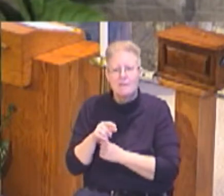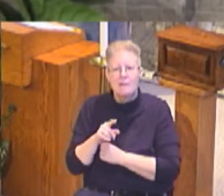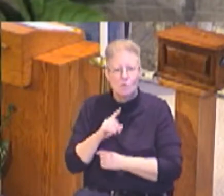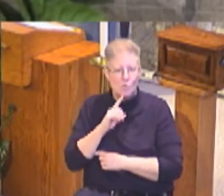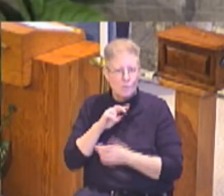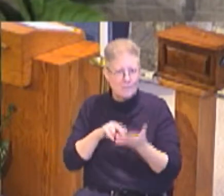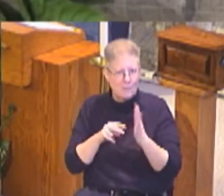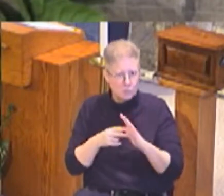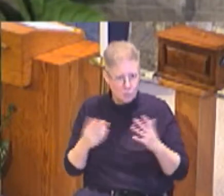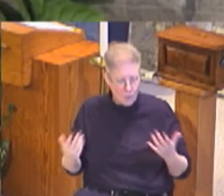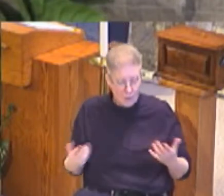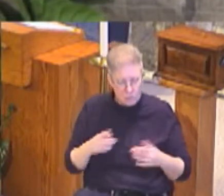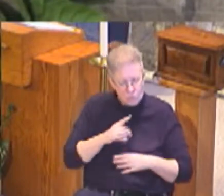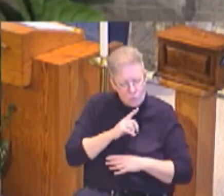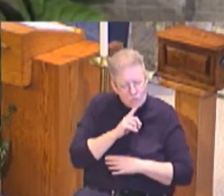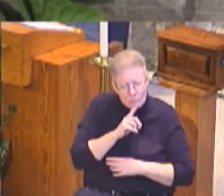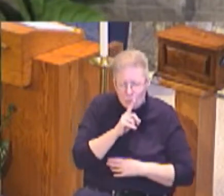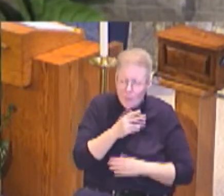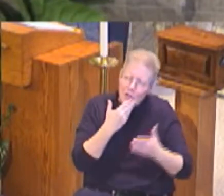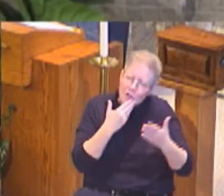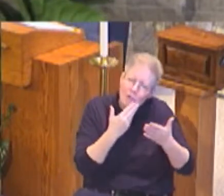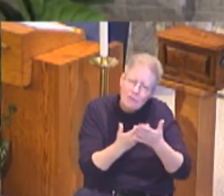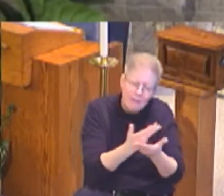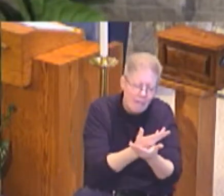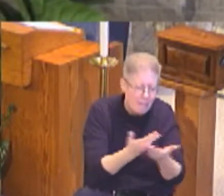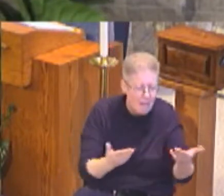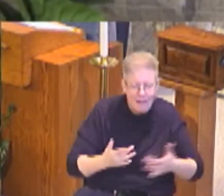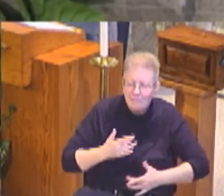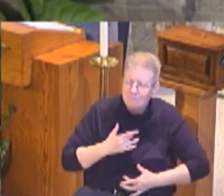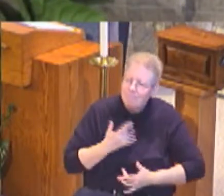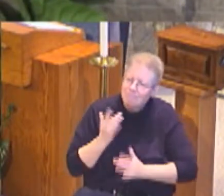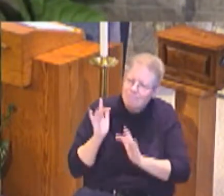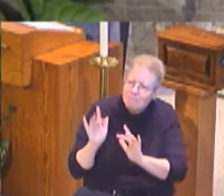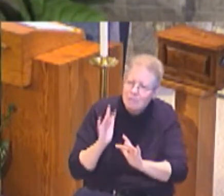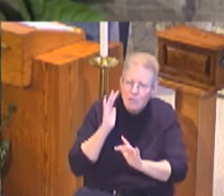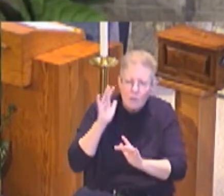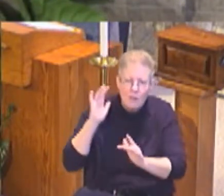Surely goodness and mercy will chase me,